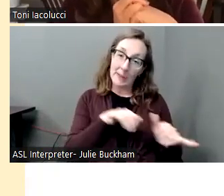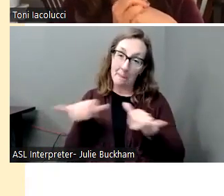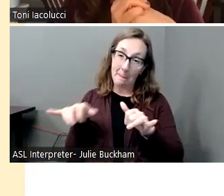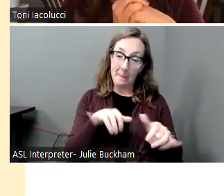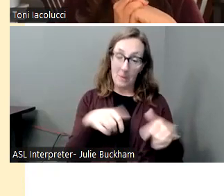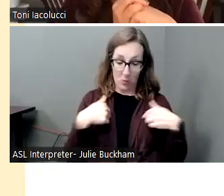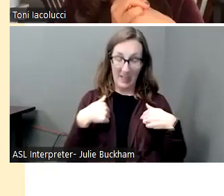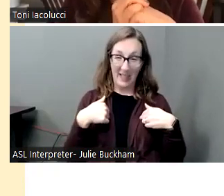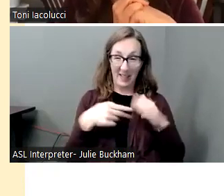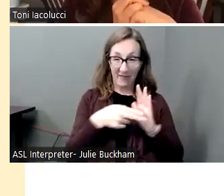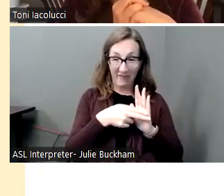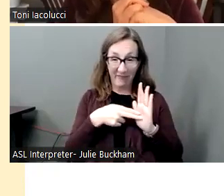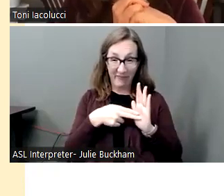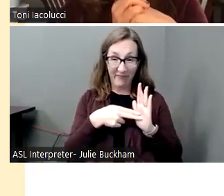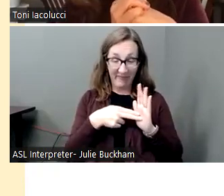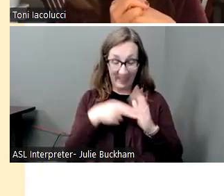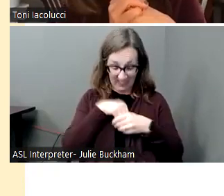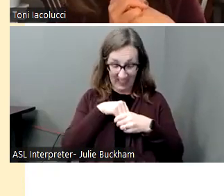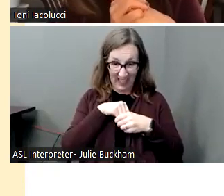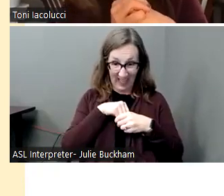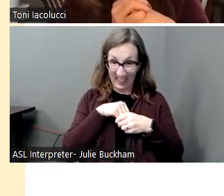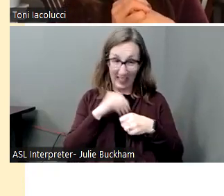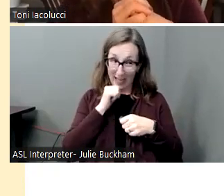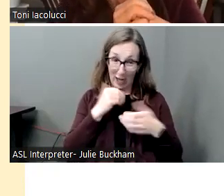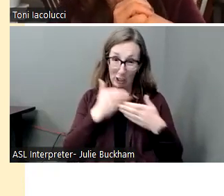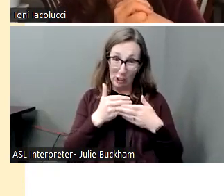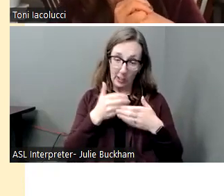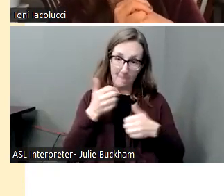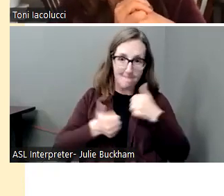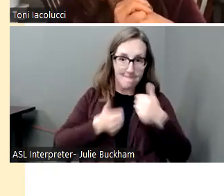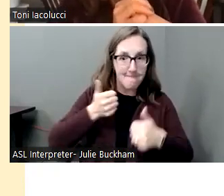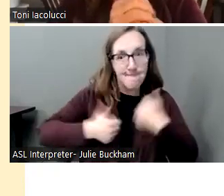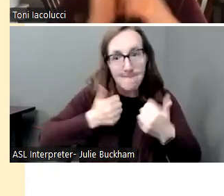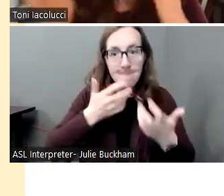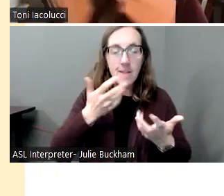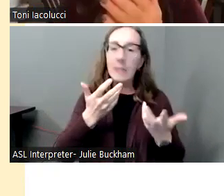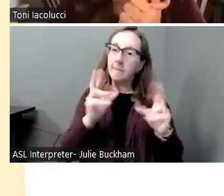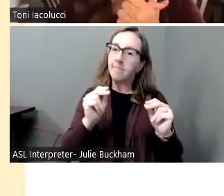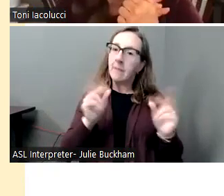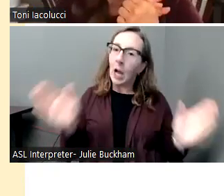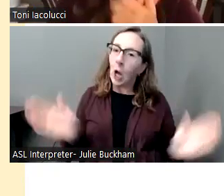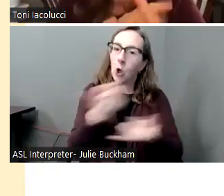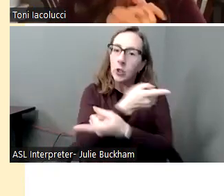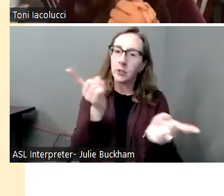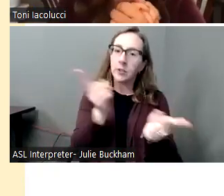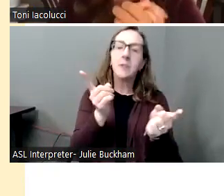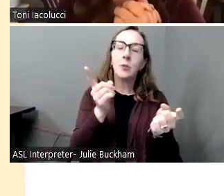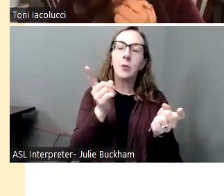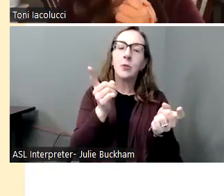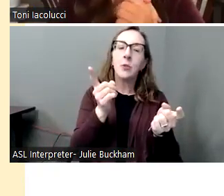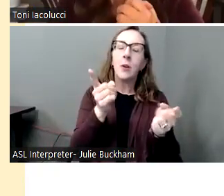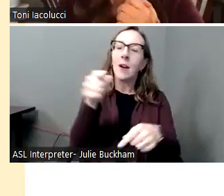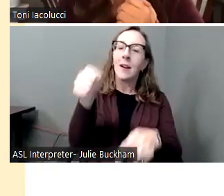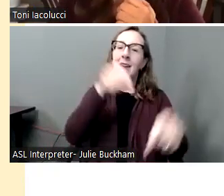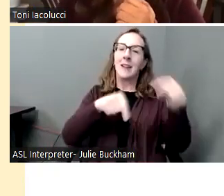we have not been as good at doing that. But I really encourage people to think about reversing that to